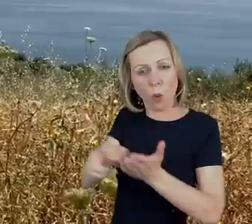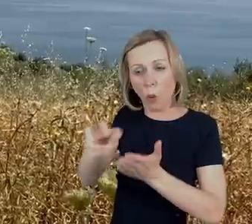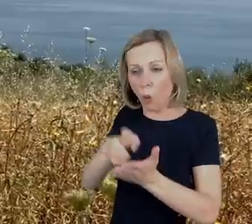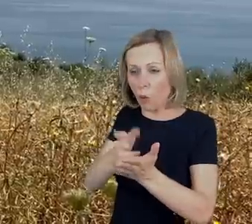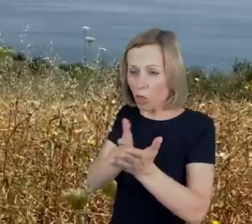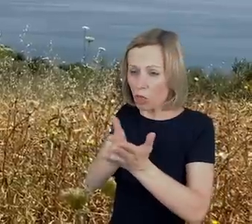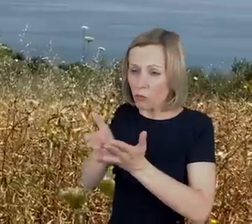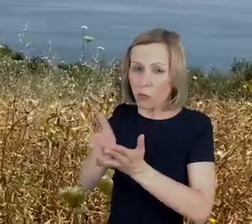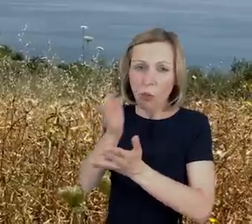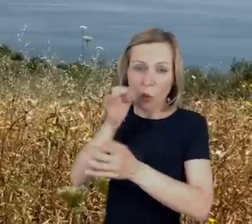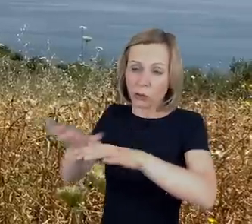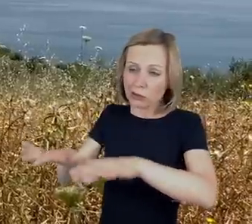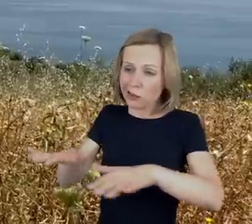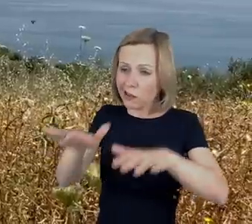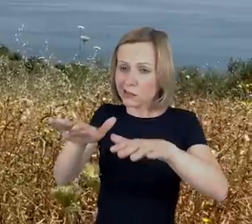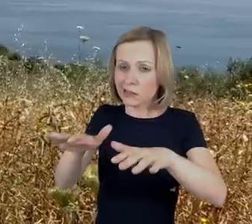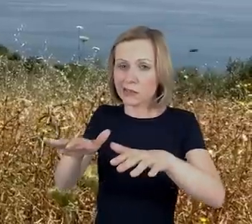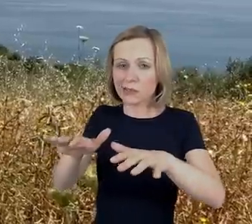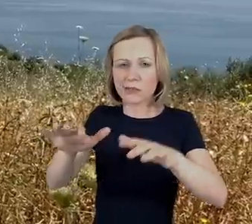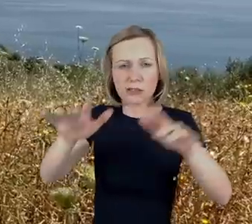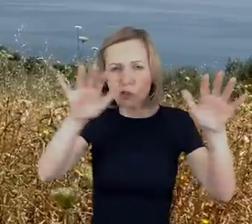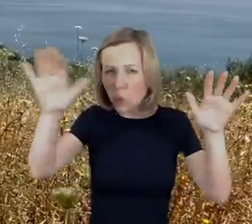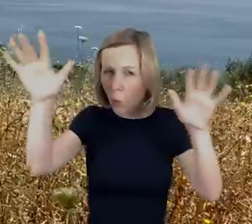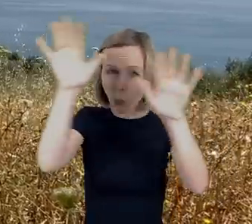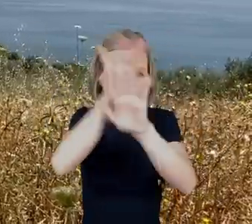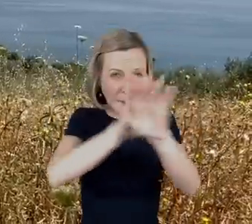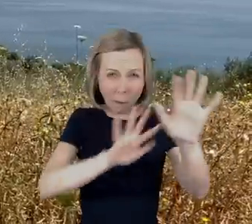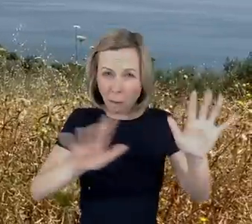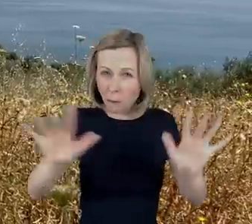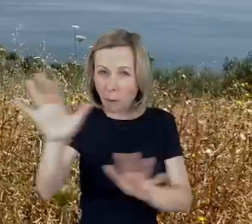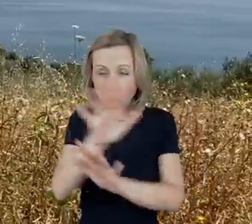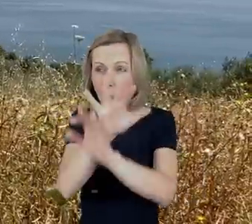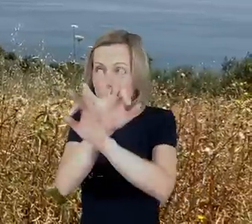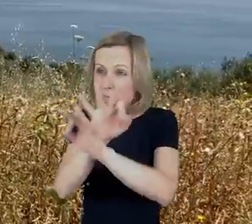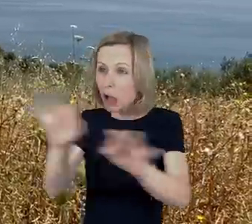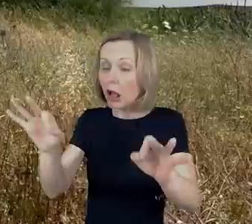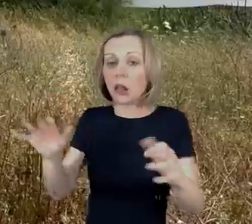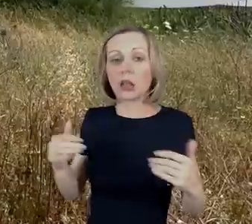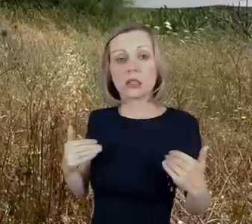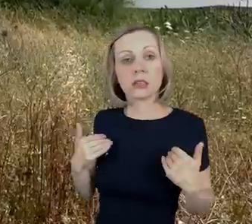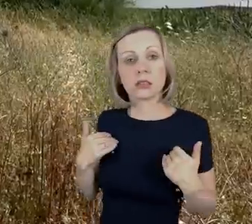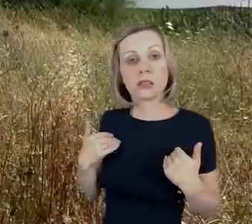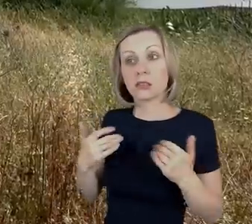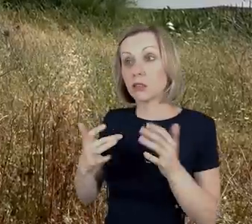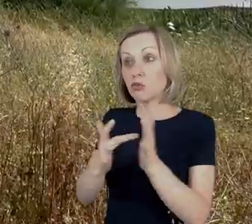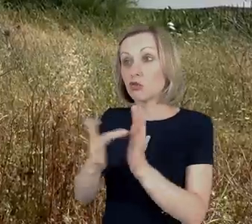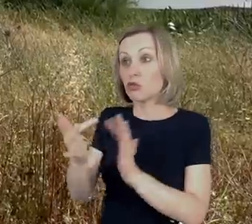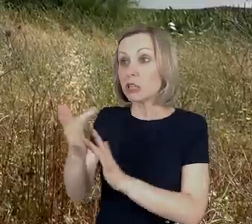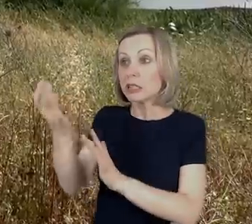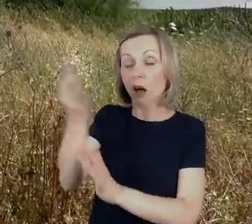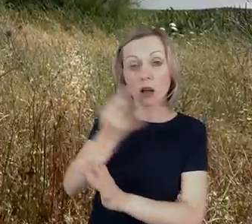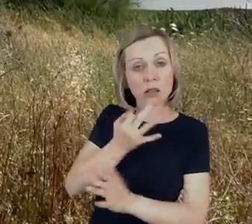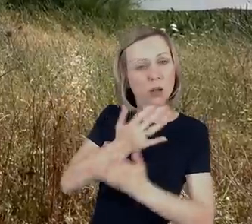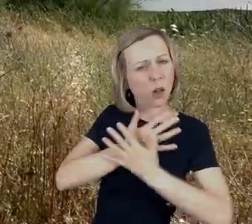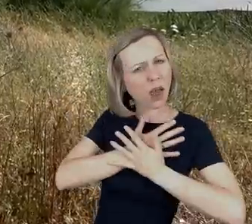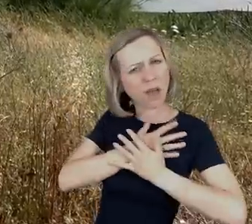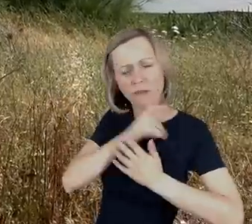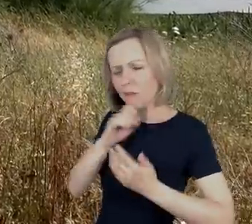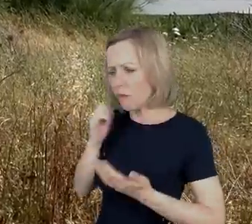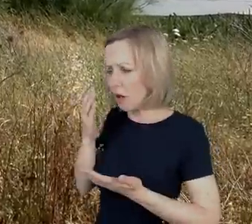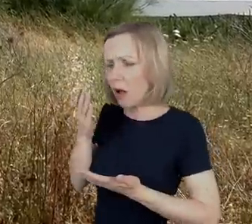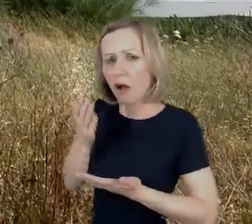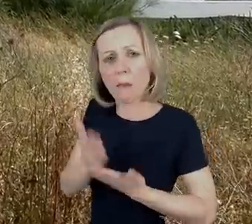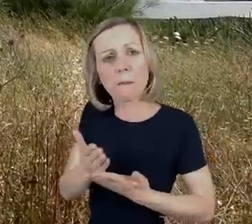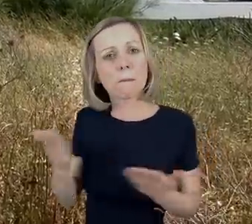and silenced the storm and called you two up the mountain to be with him. Do you love me?